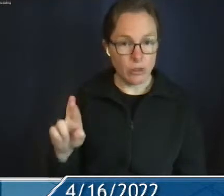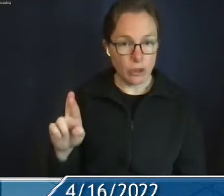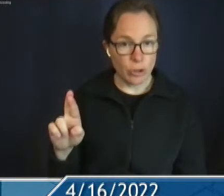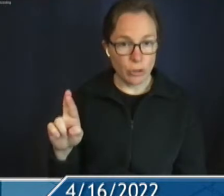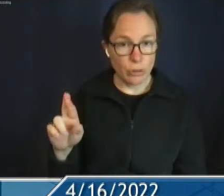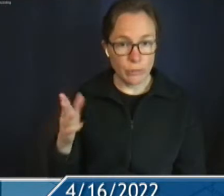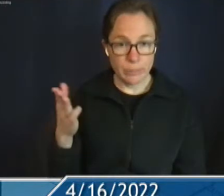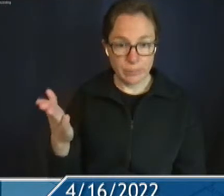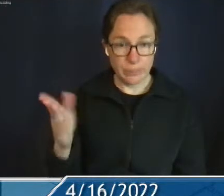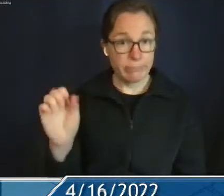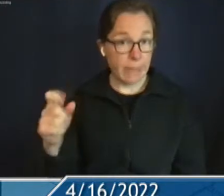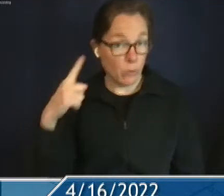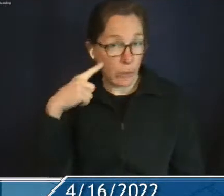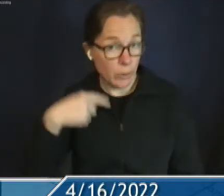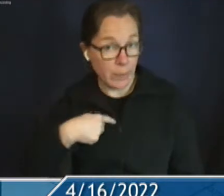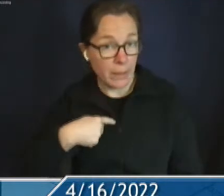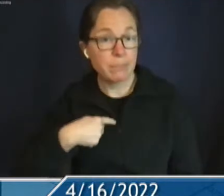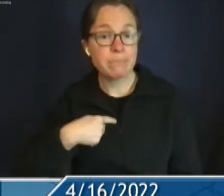Can you hear me?